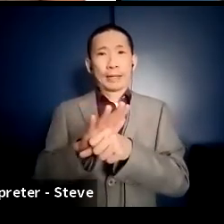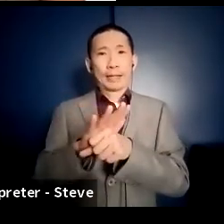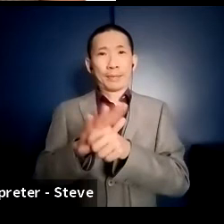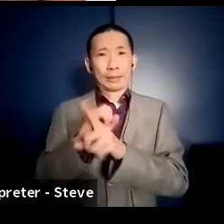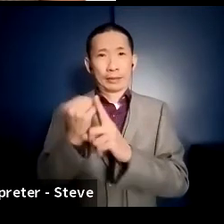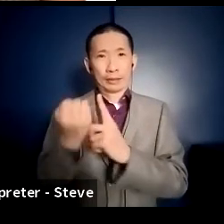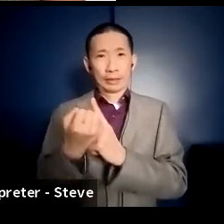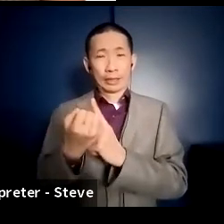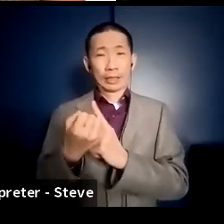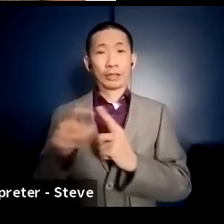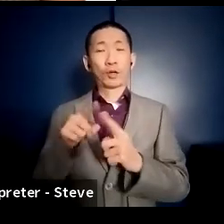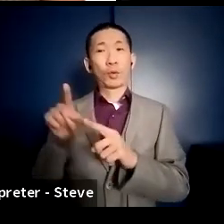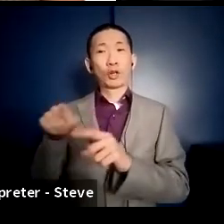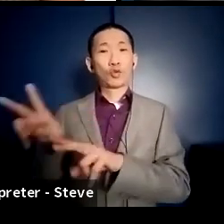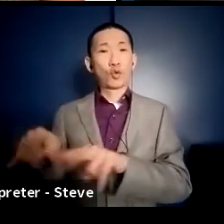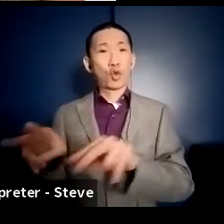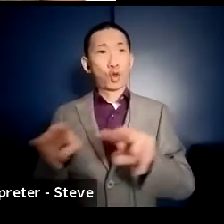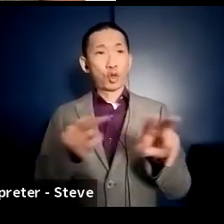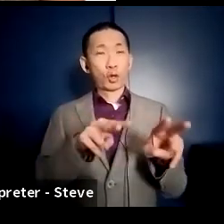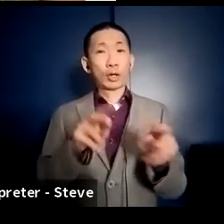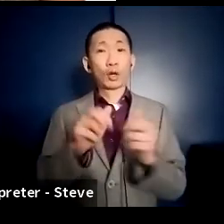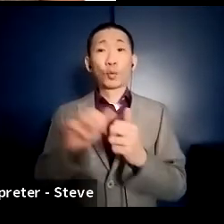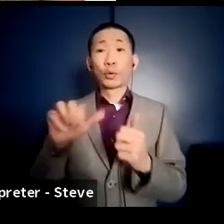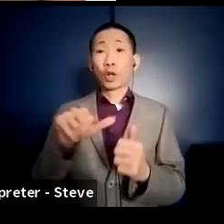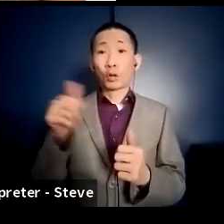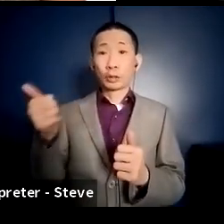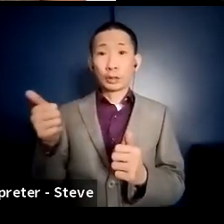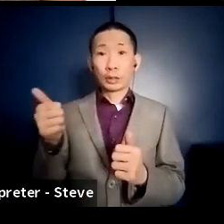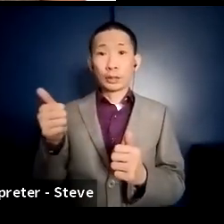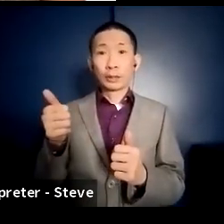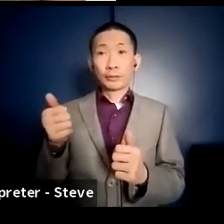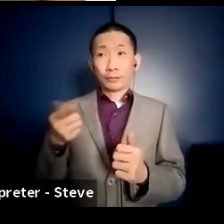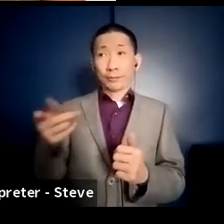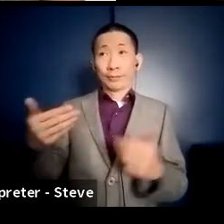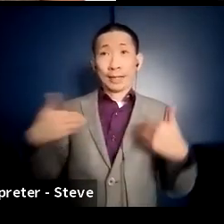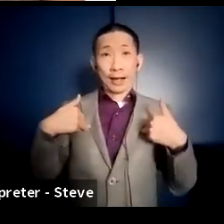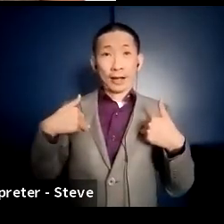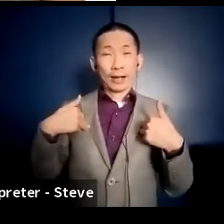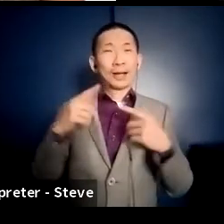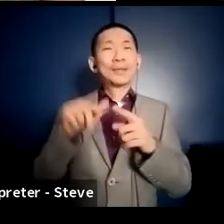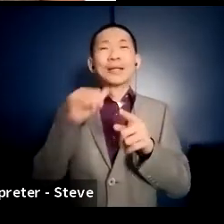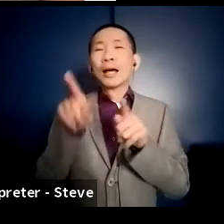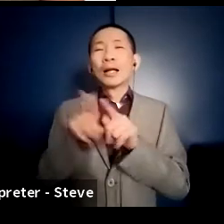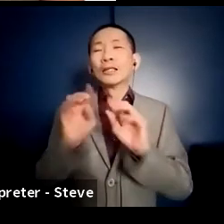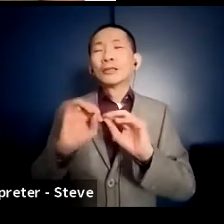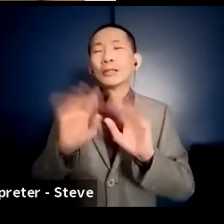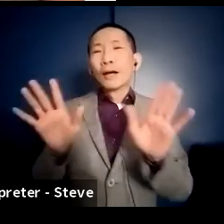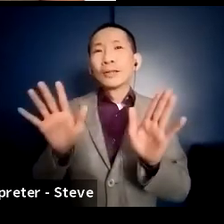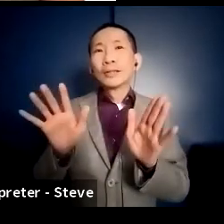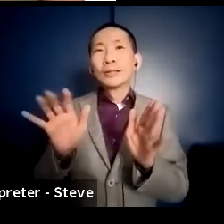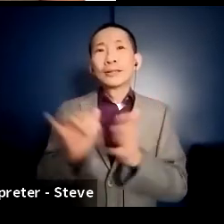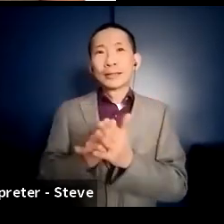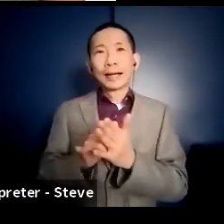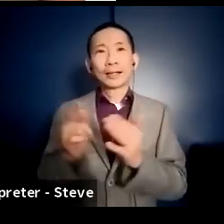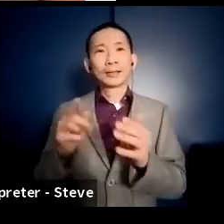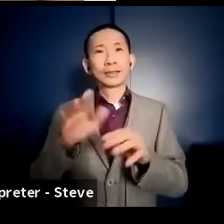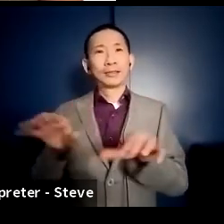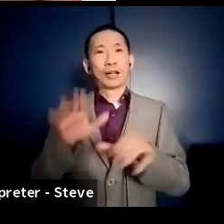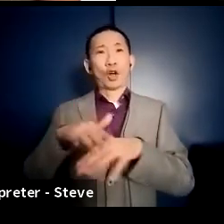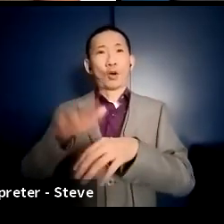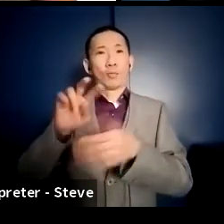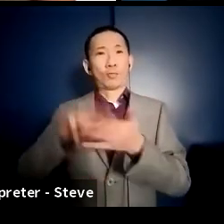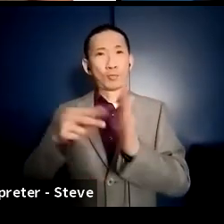something that when you look around at alternatives, they're there, they're just not as obvious, and that's by design. You know,